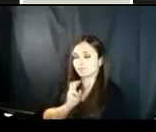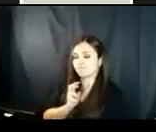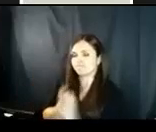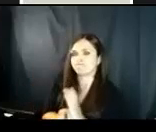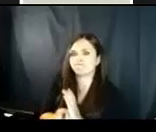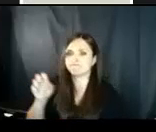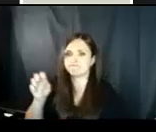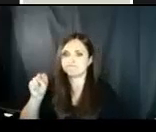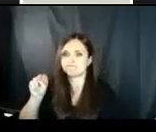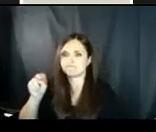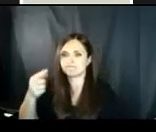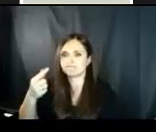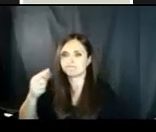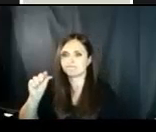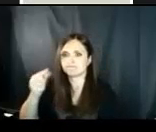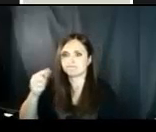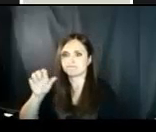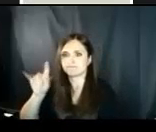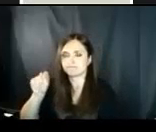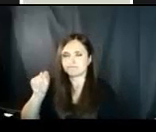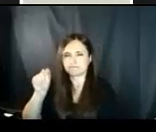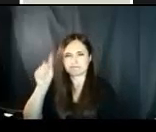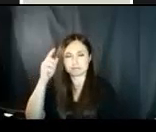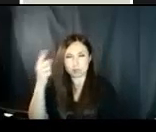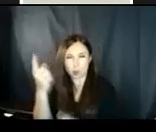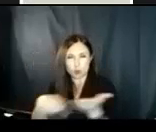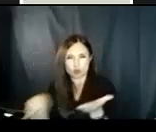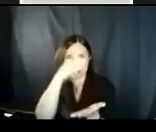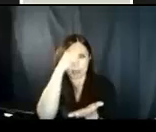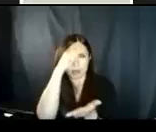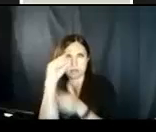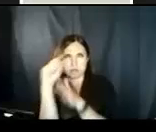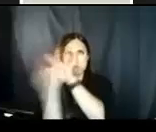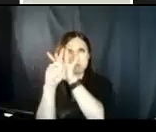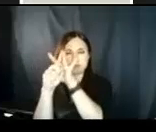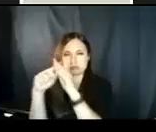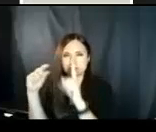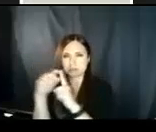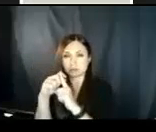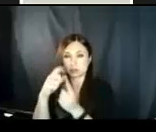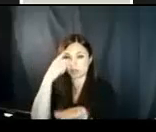some of the things that come to your mind when you hear student engagement? Fun?